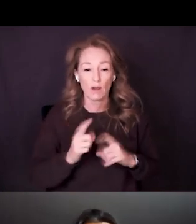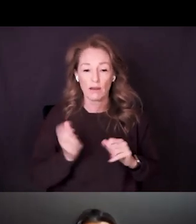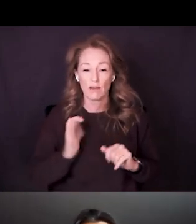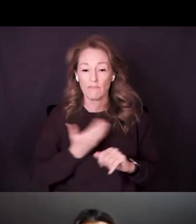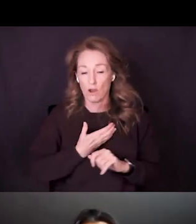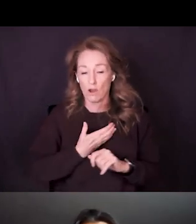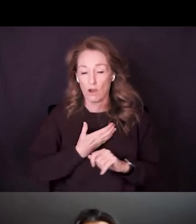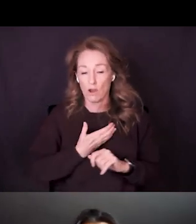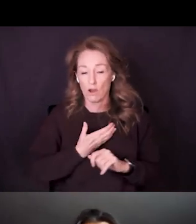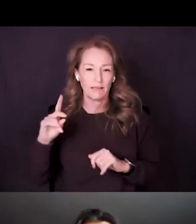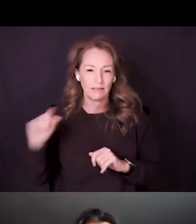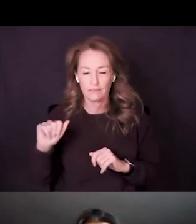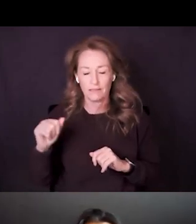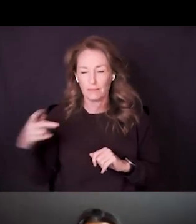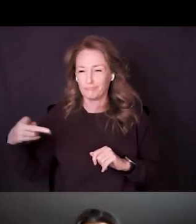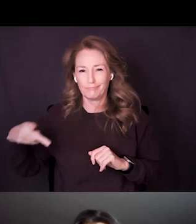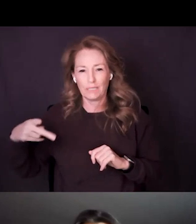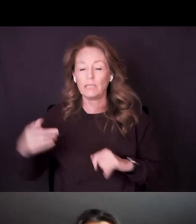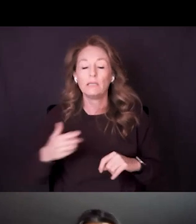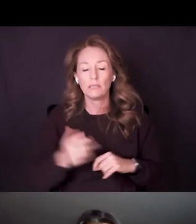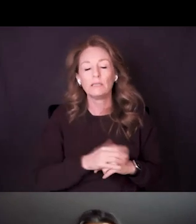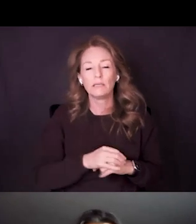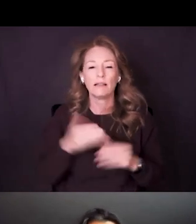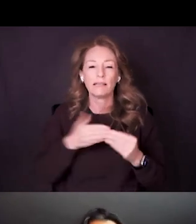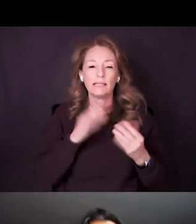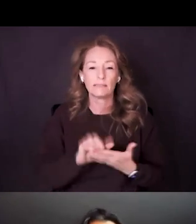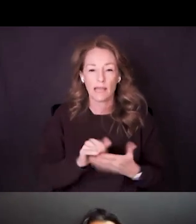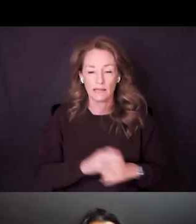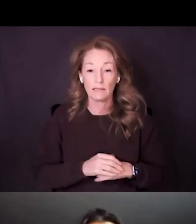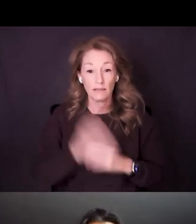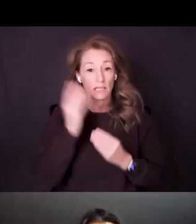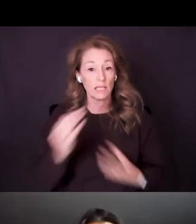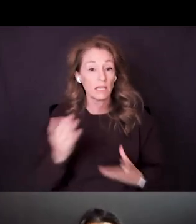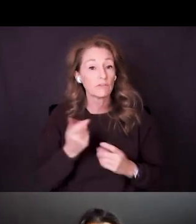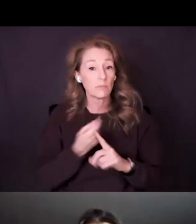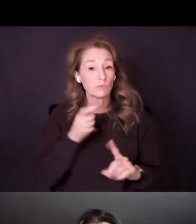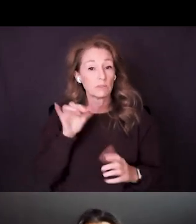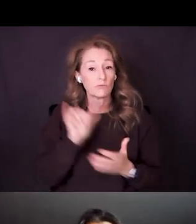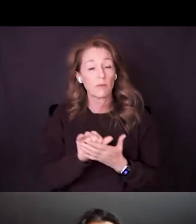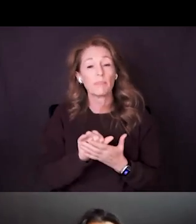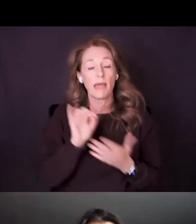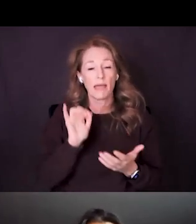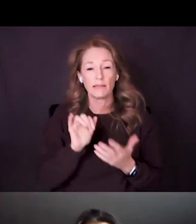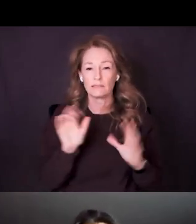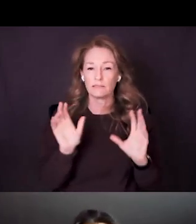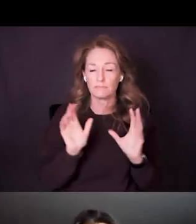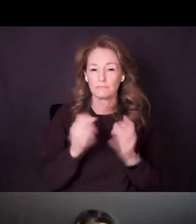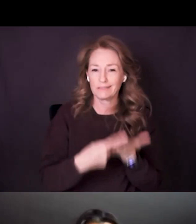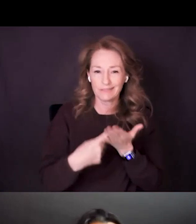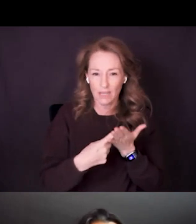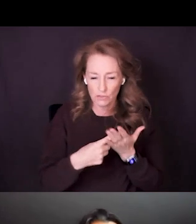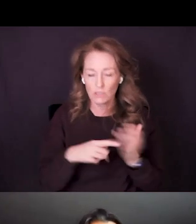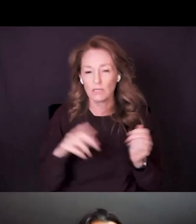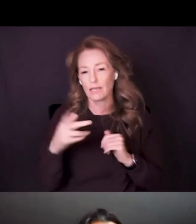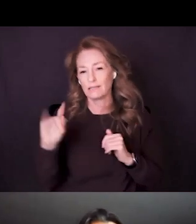other week. And the database that you saw came out of that. I know right now also coming out of that task